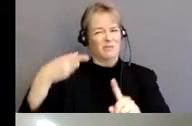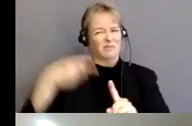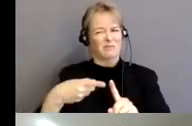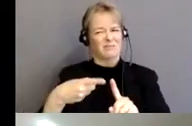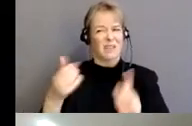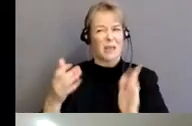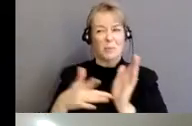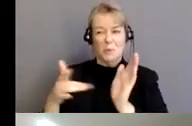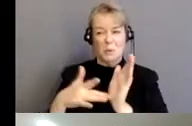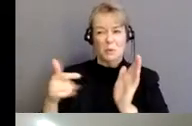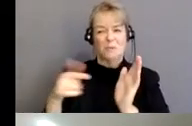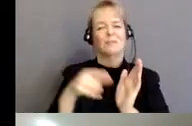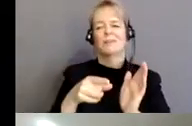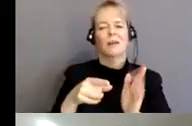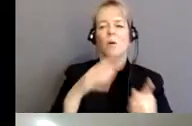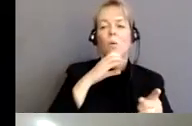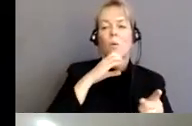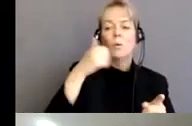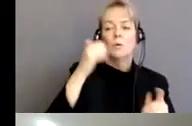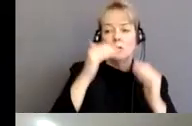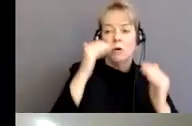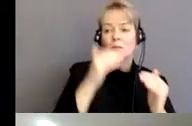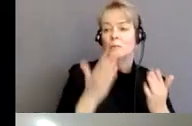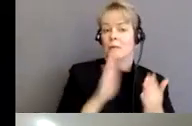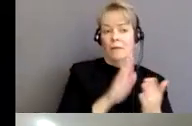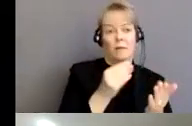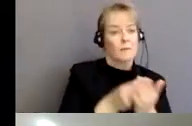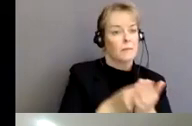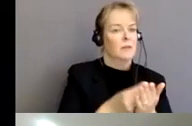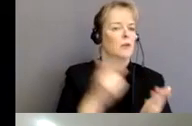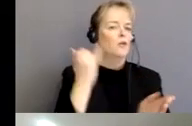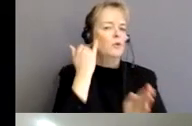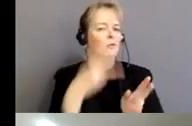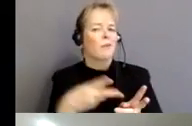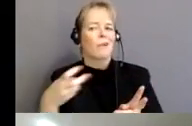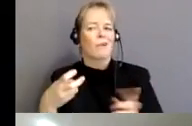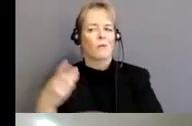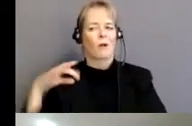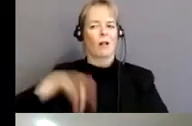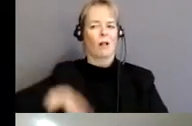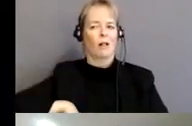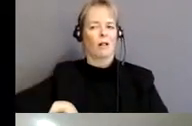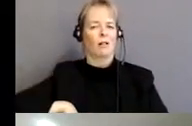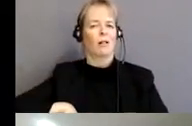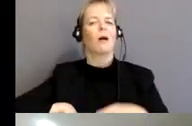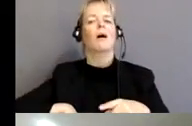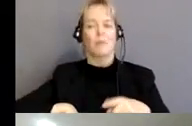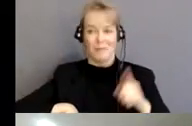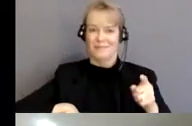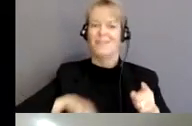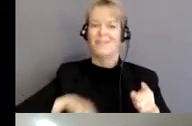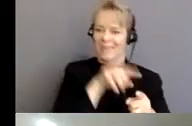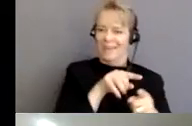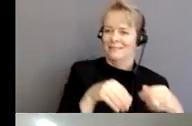people taking an older adult's monetary funds for personal gain at the loss of the older adult. So a lot of